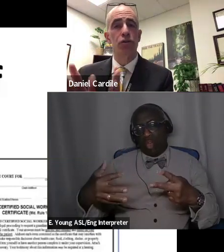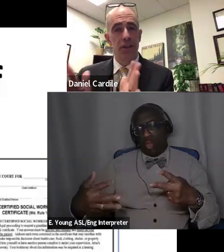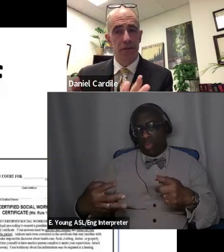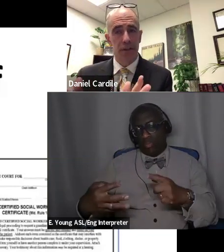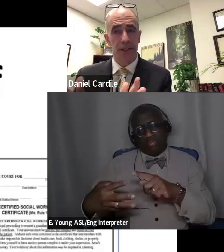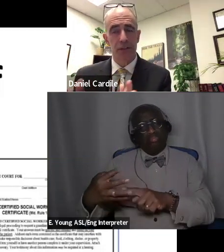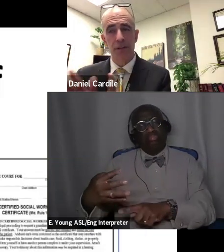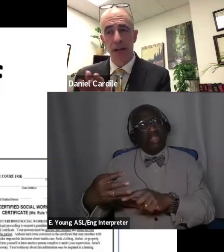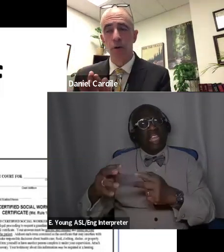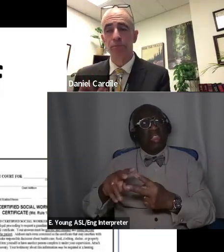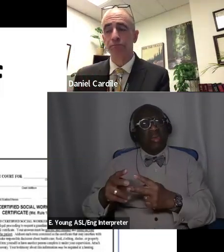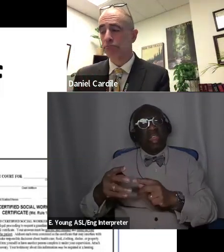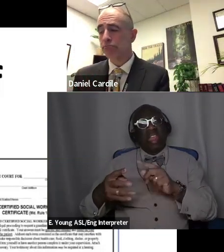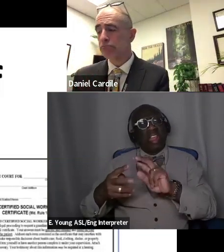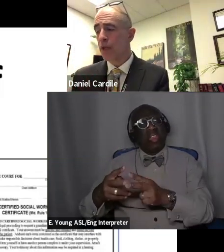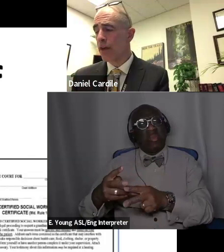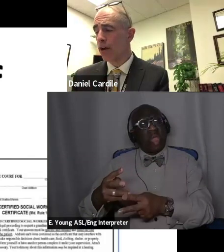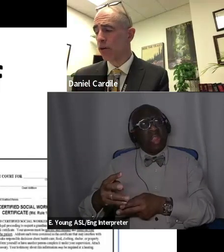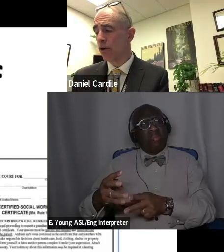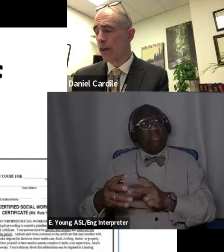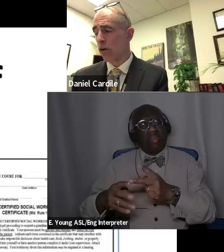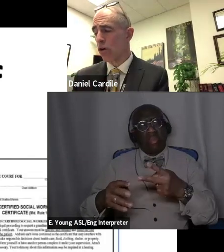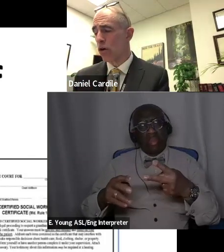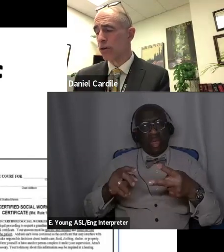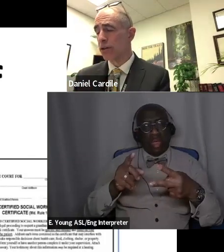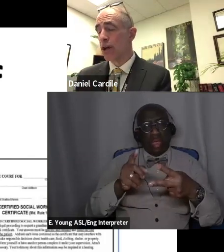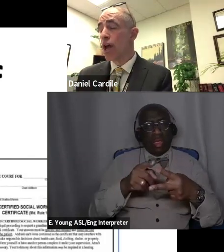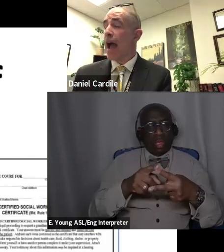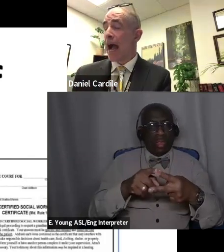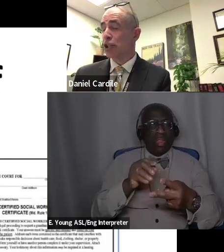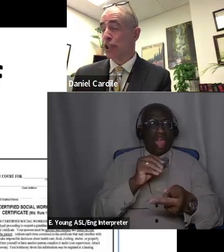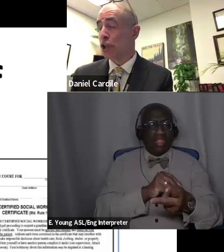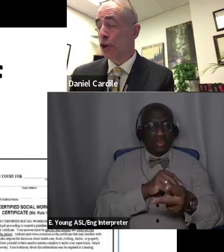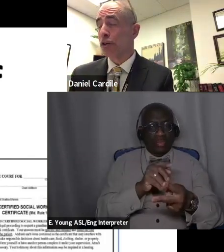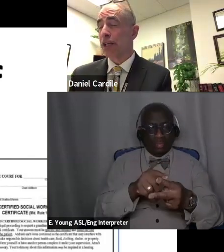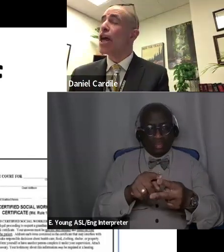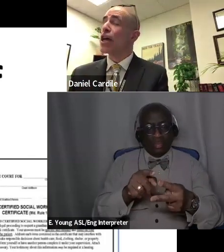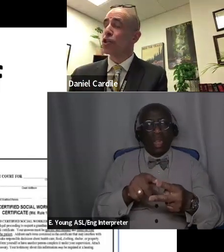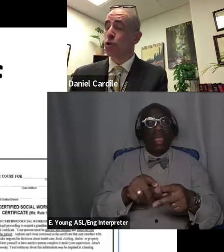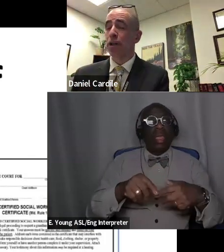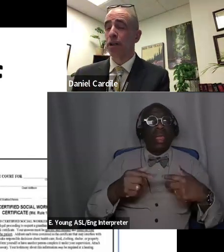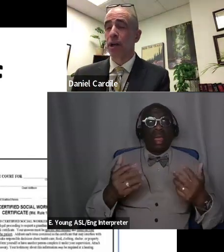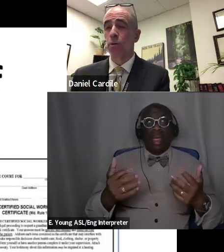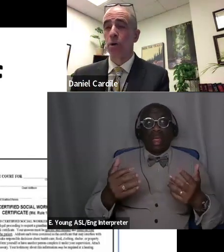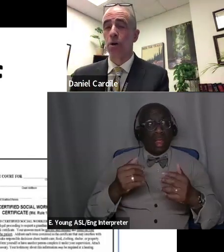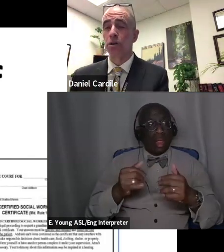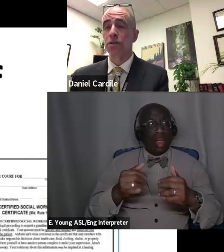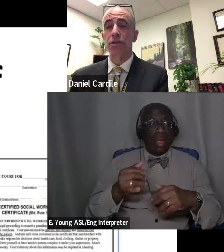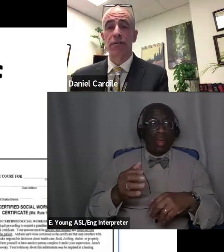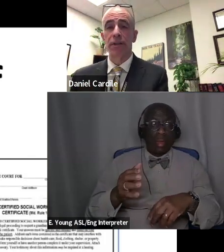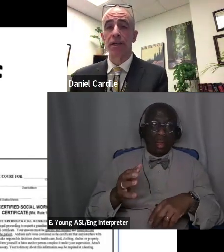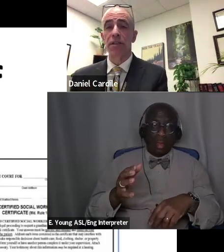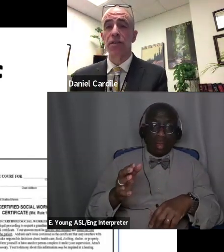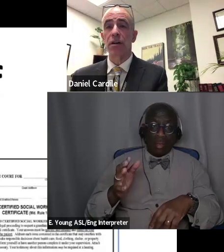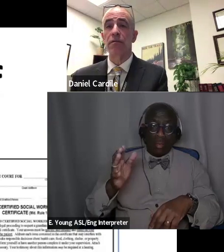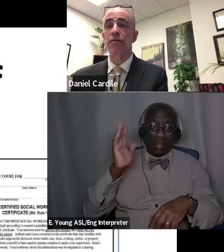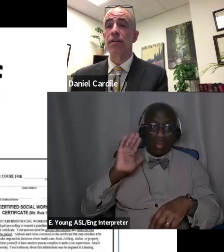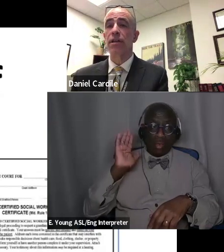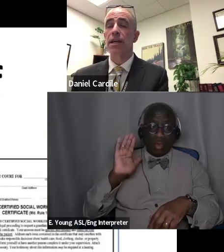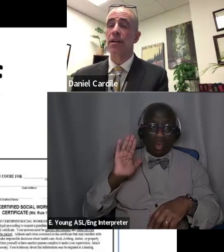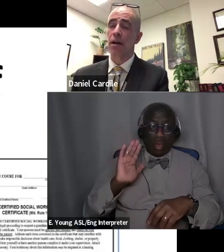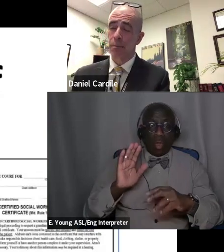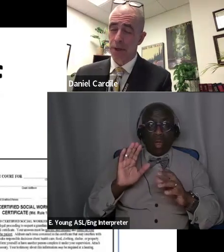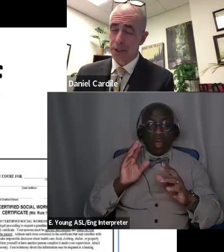medical certificates. Now, they are called, actually currently, historically, they were called certificates